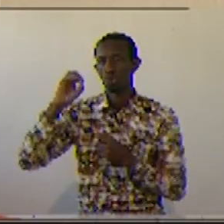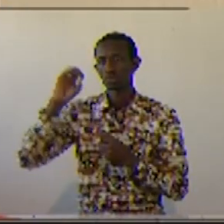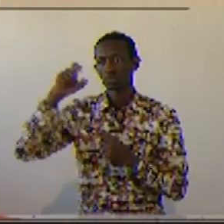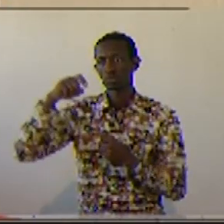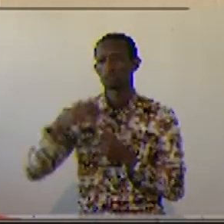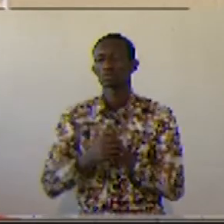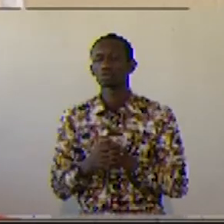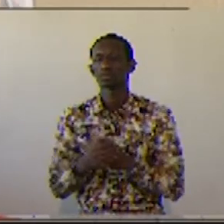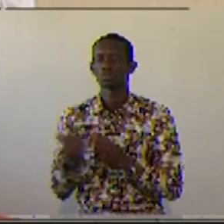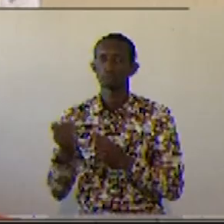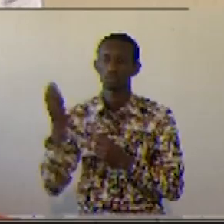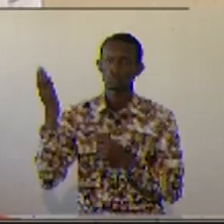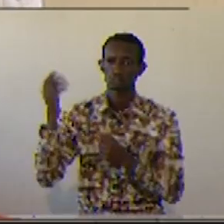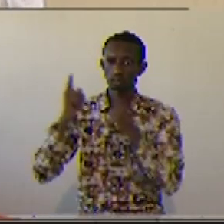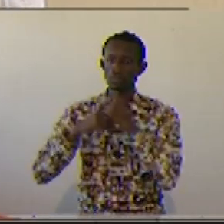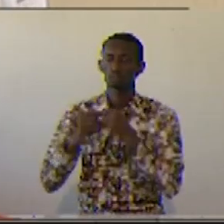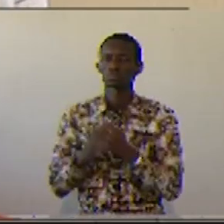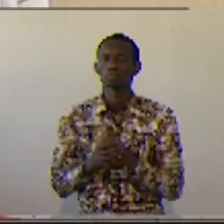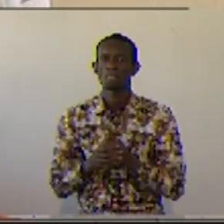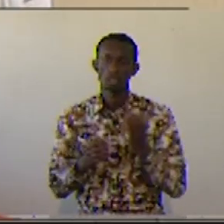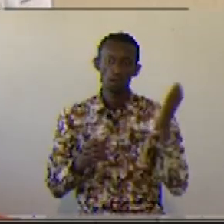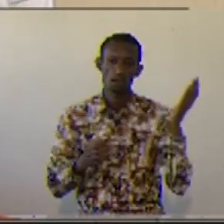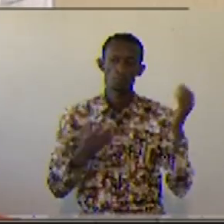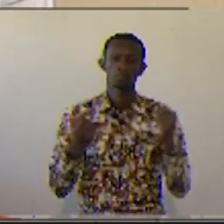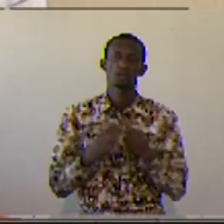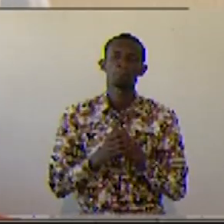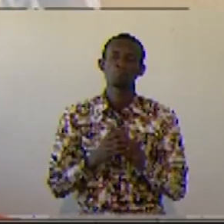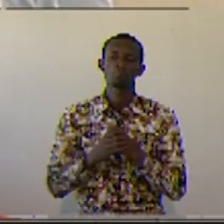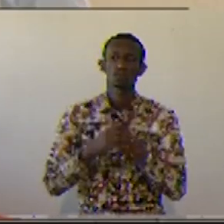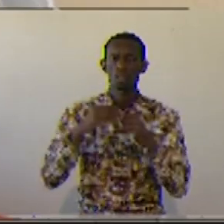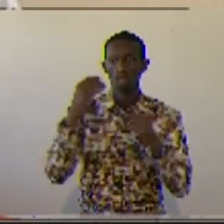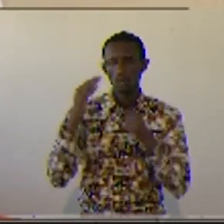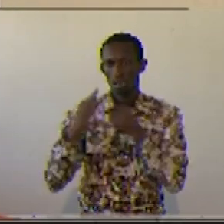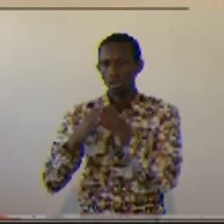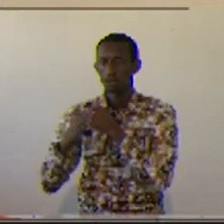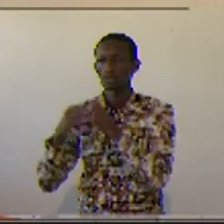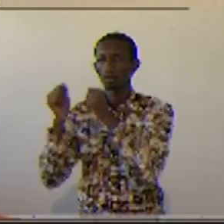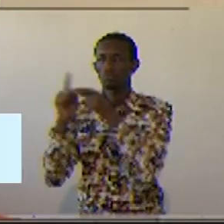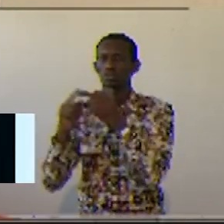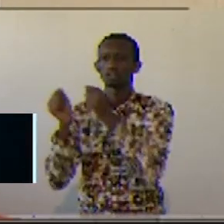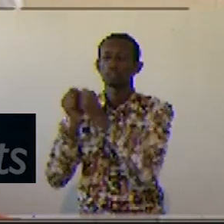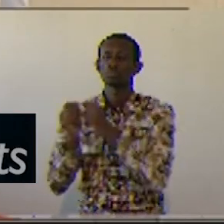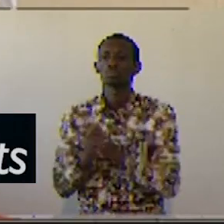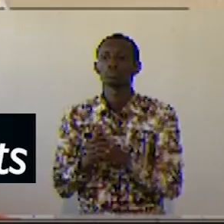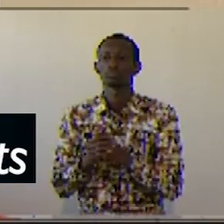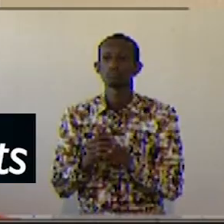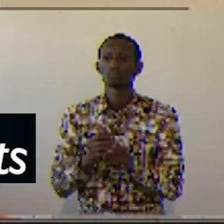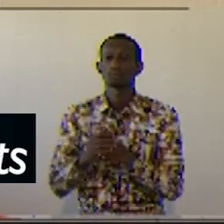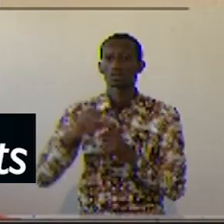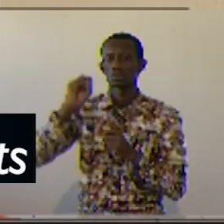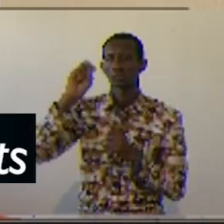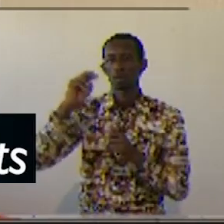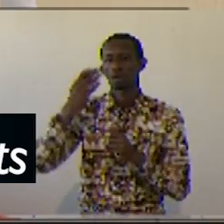and 10. Here we have 4, 8 and 10. And for sulfur, it's balanced, 1